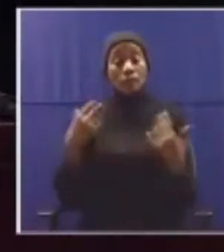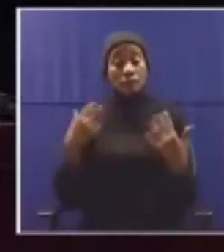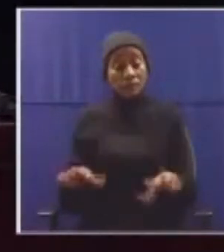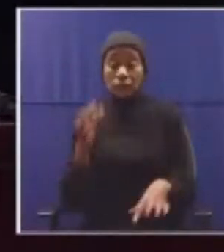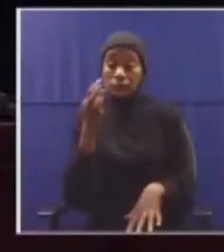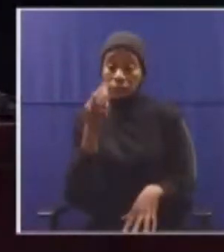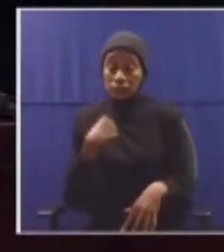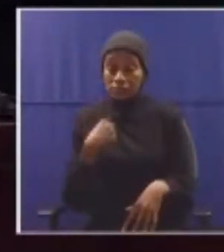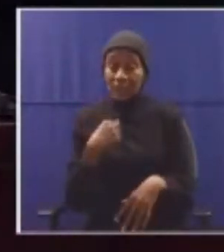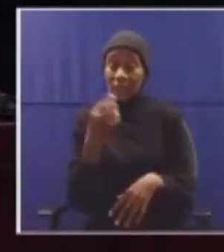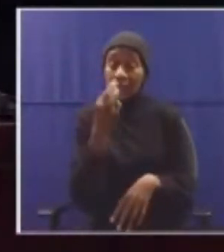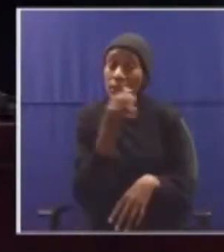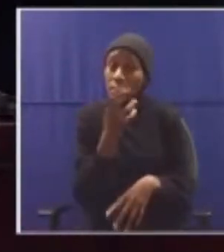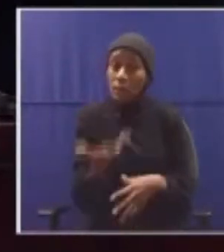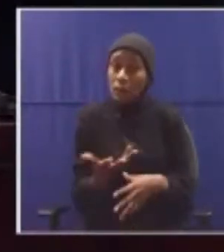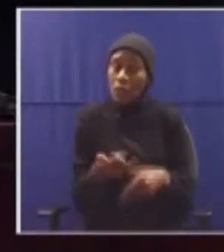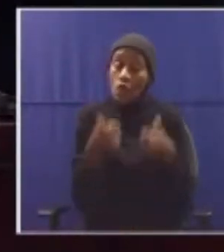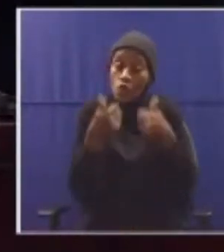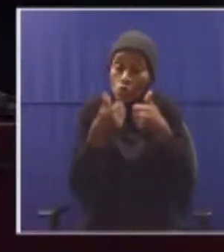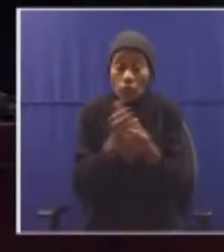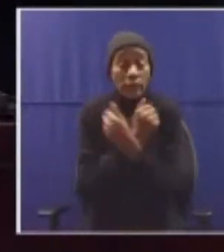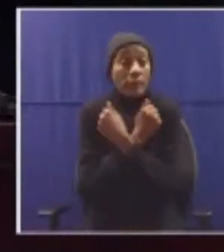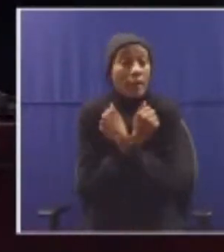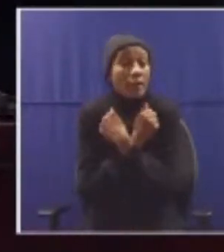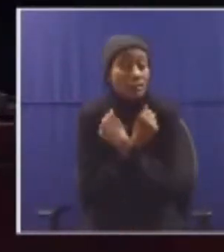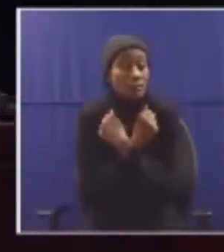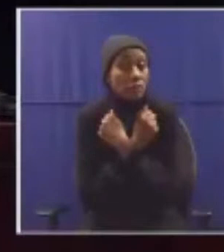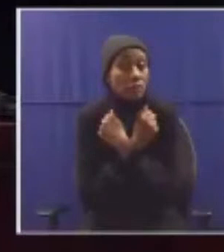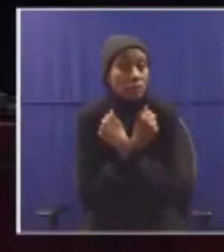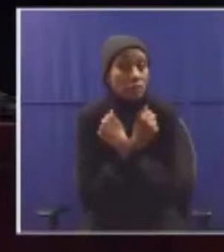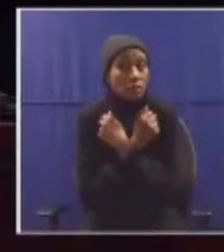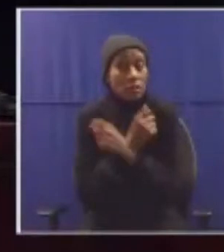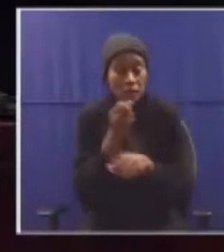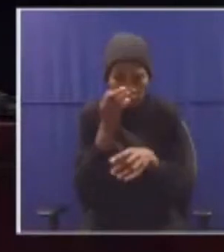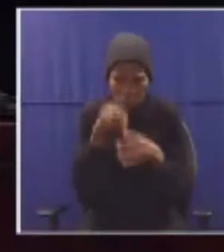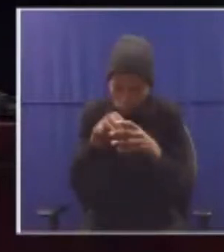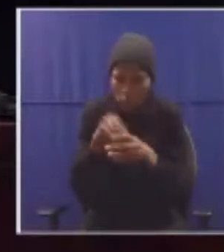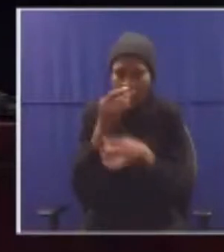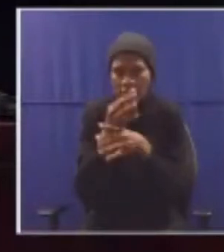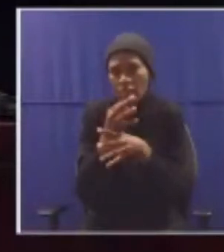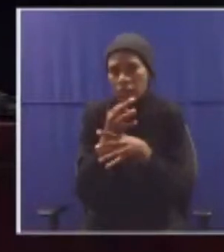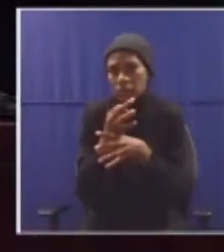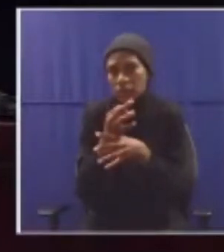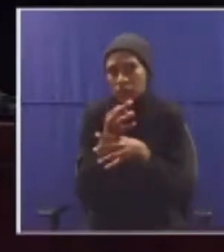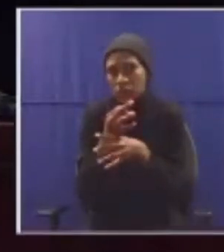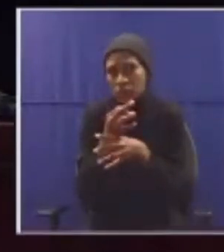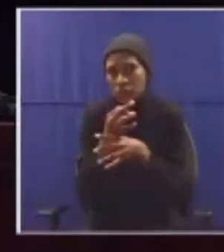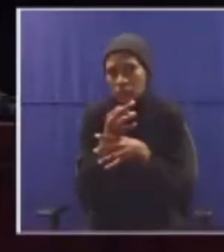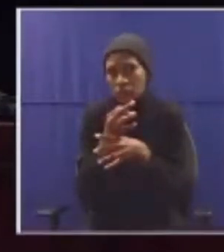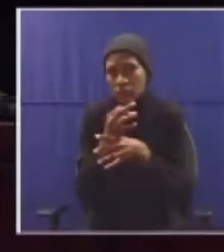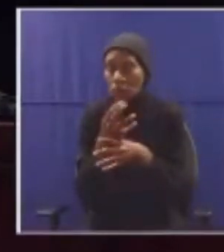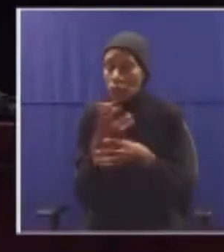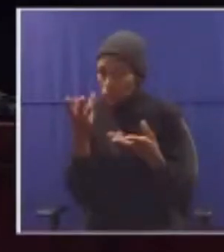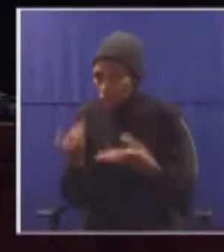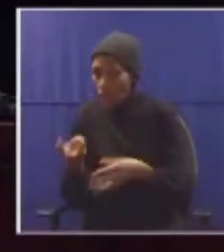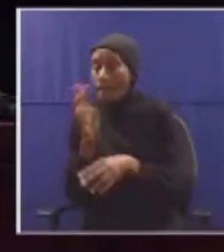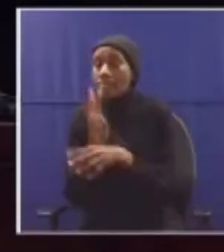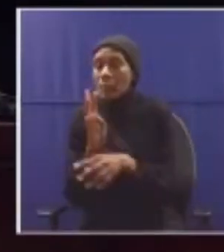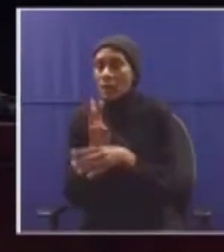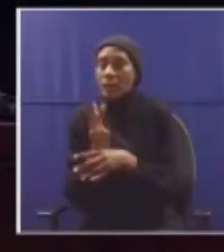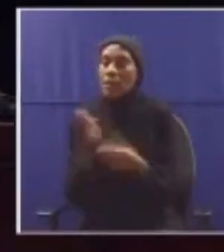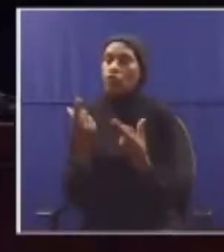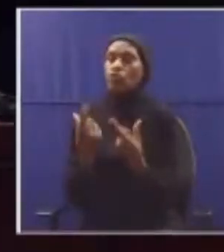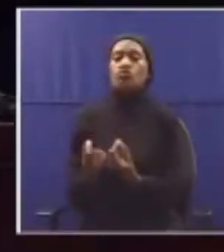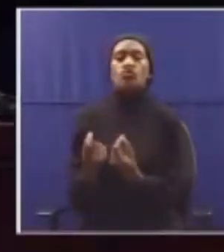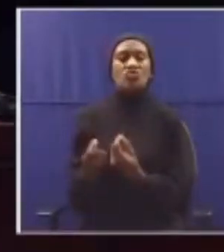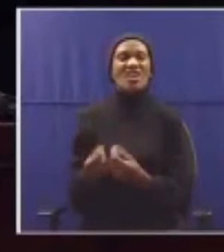that, good parents, including fathers, of course, because mothers normally do